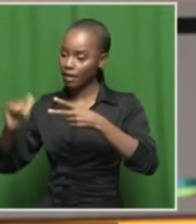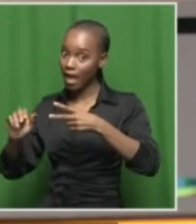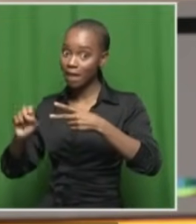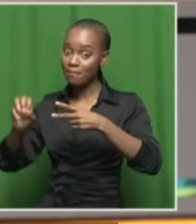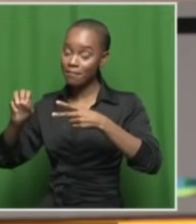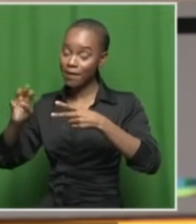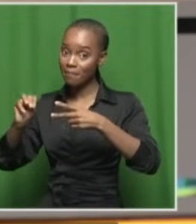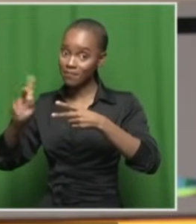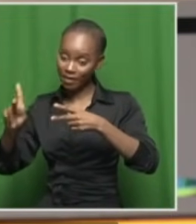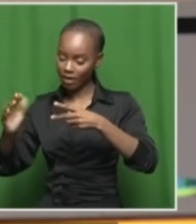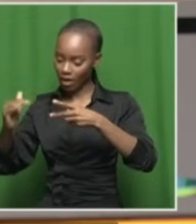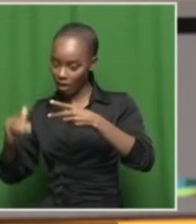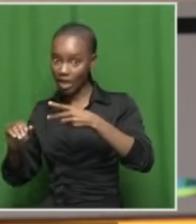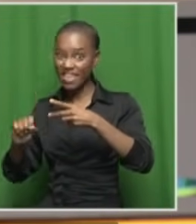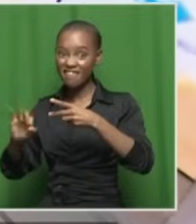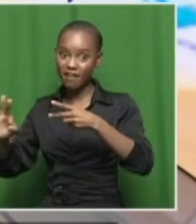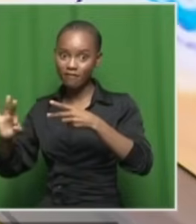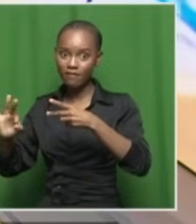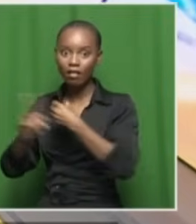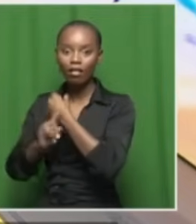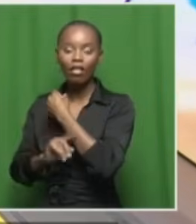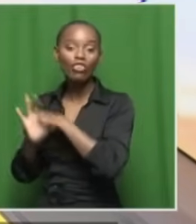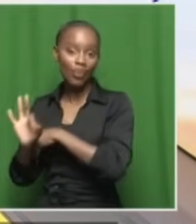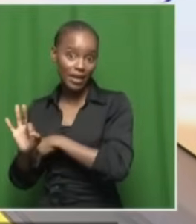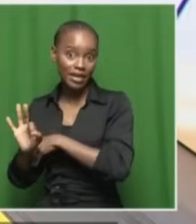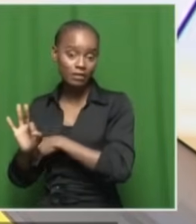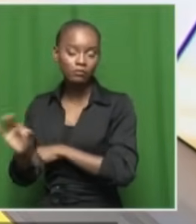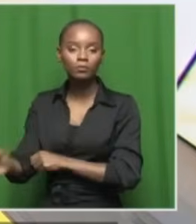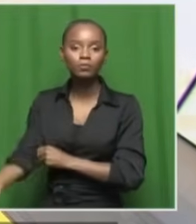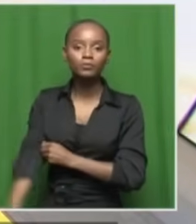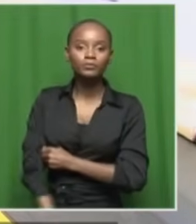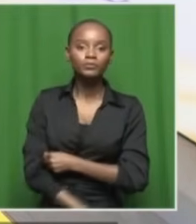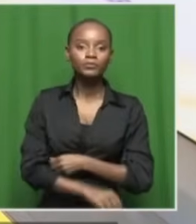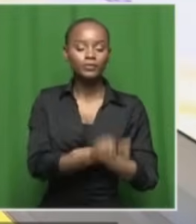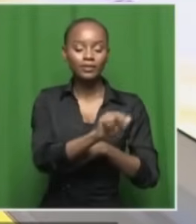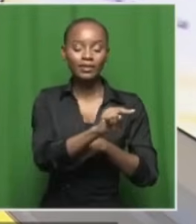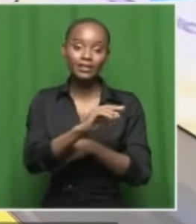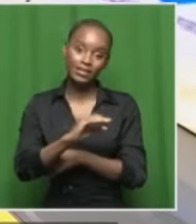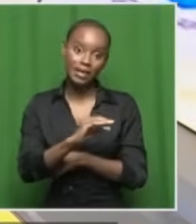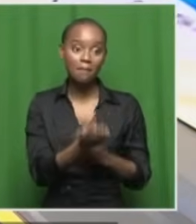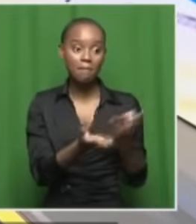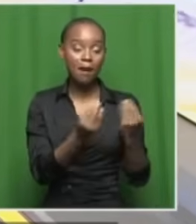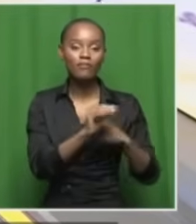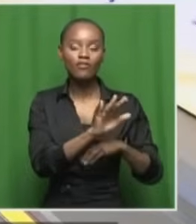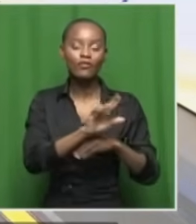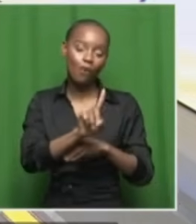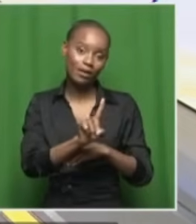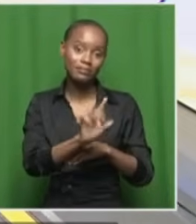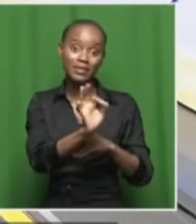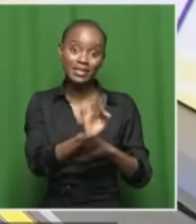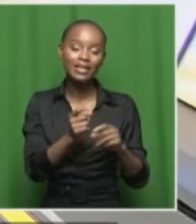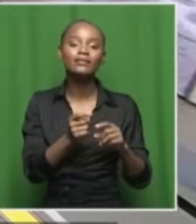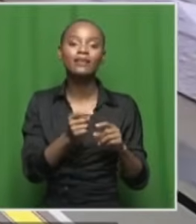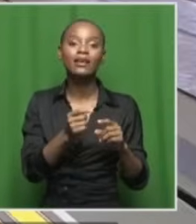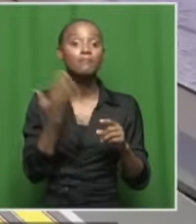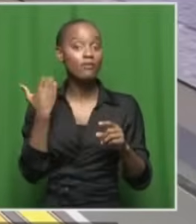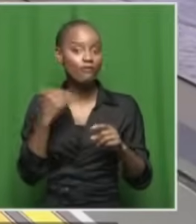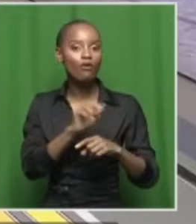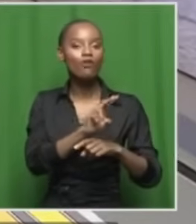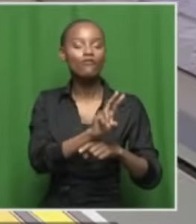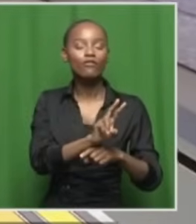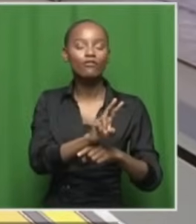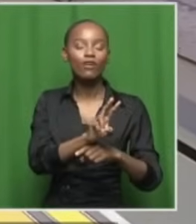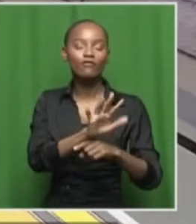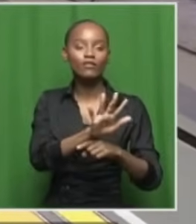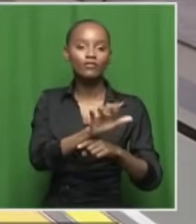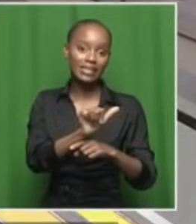very interesting. So the ANC got 51%, down from 56%, as you said, followed by MK.